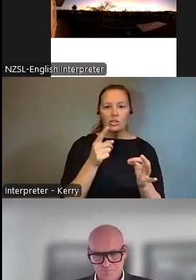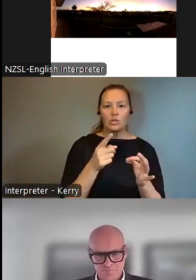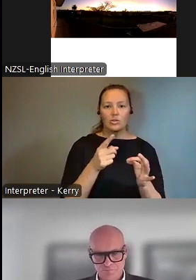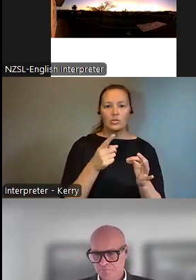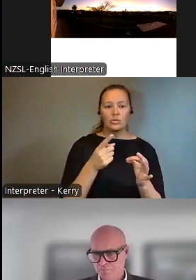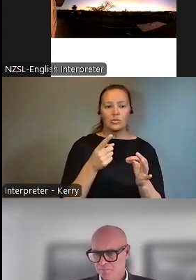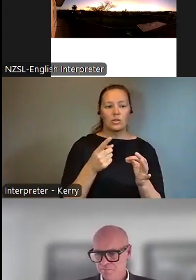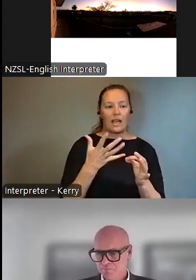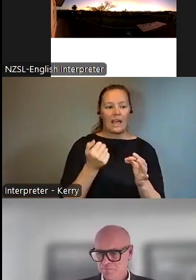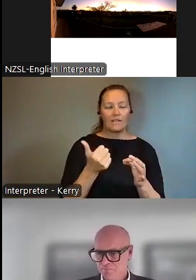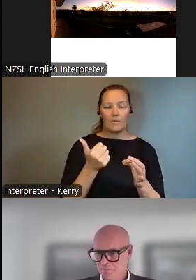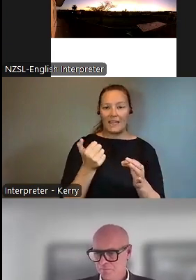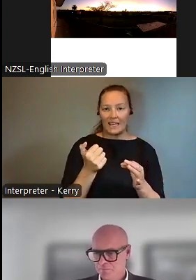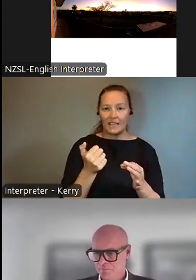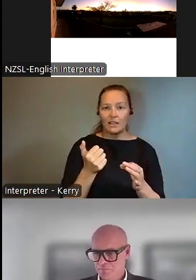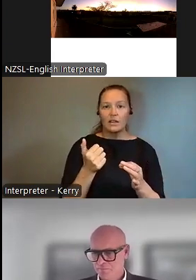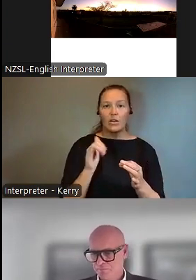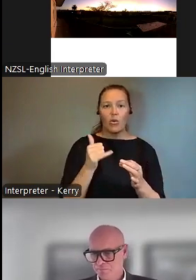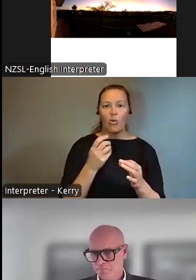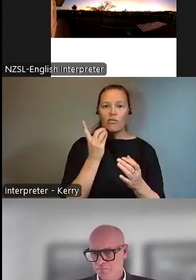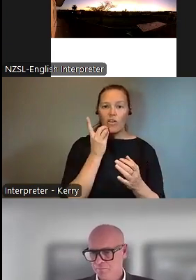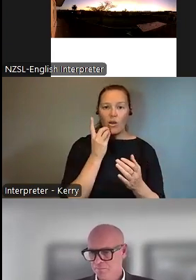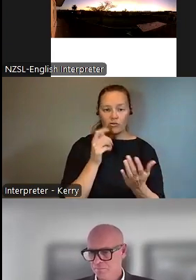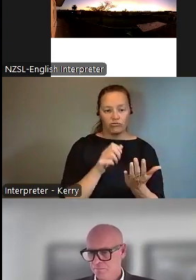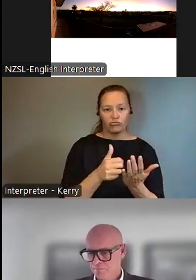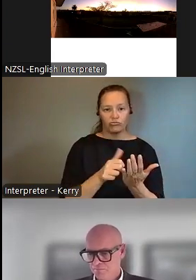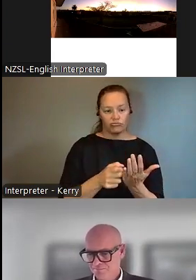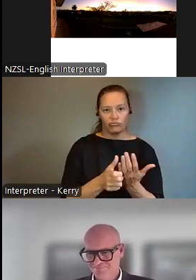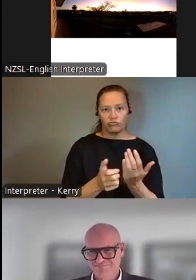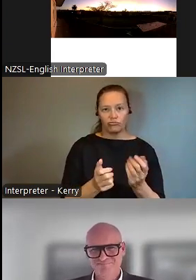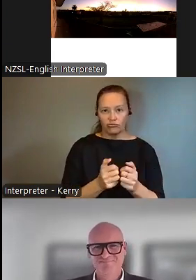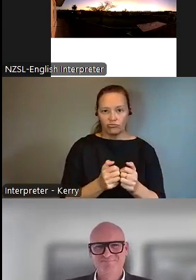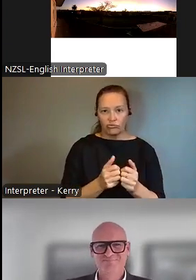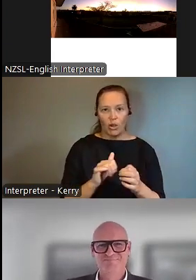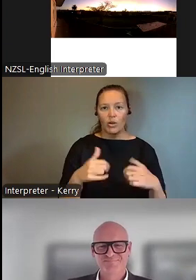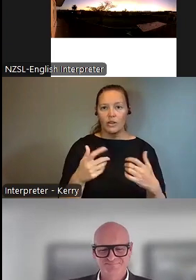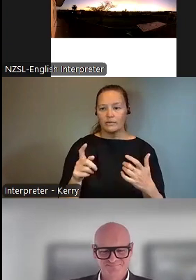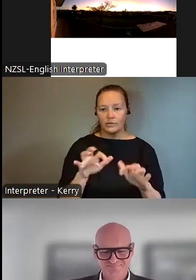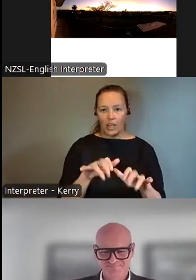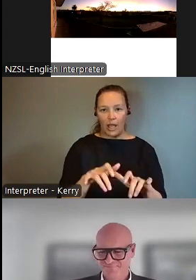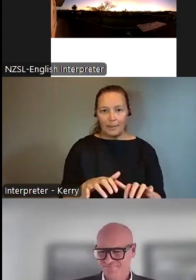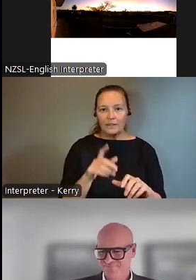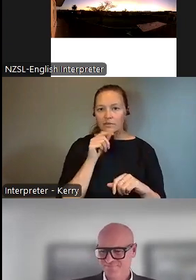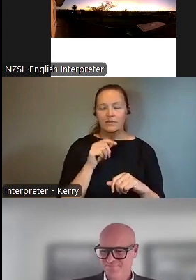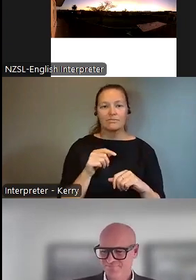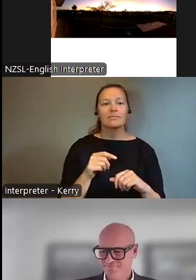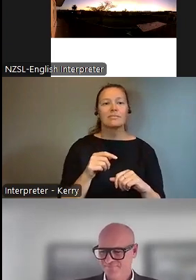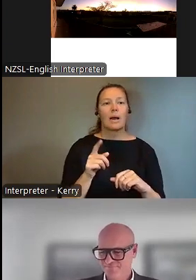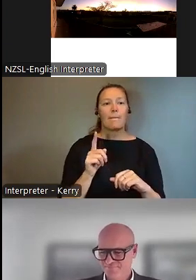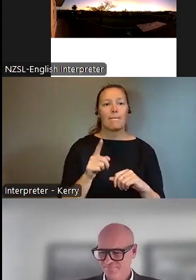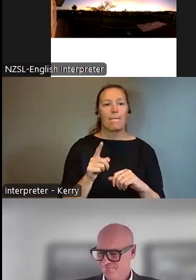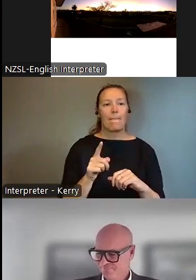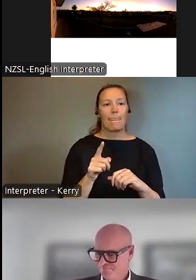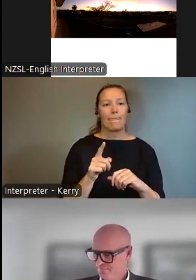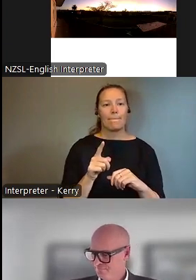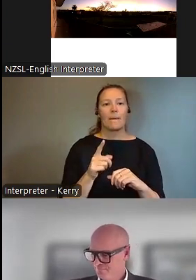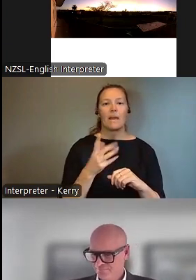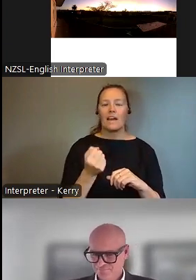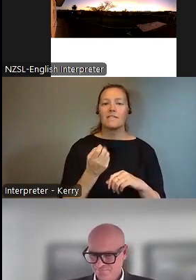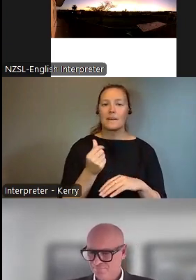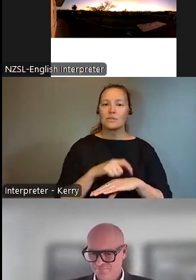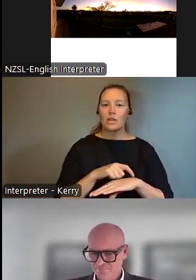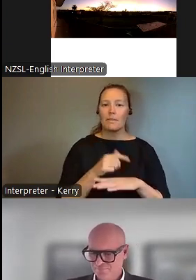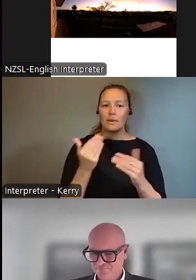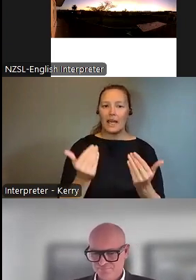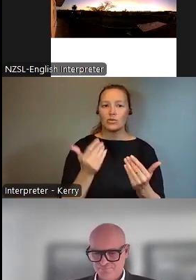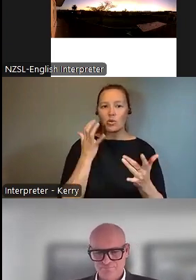pen or maybe your phone. You can use your thumbs or you can type into your keyboards. take time to think